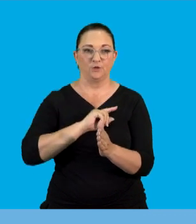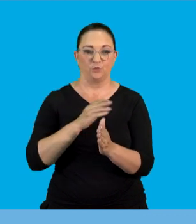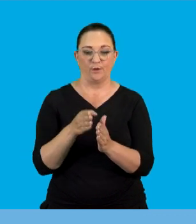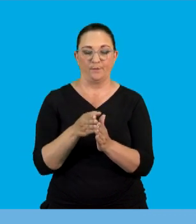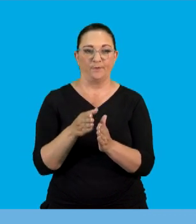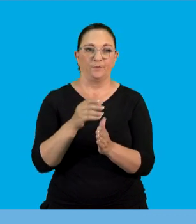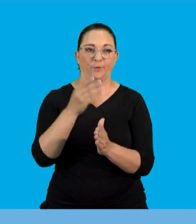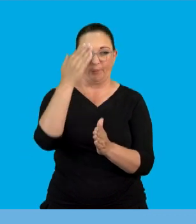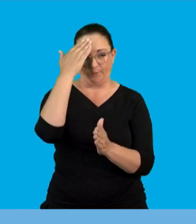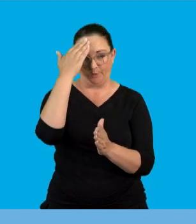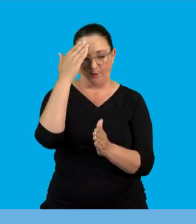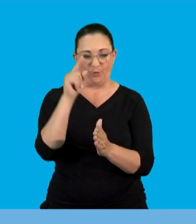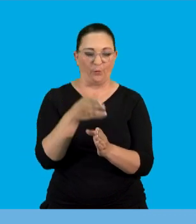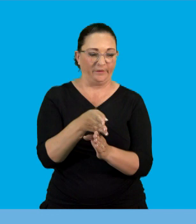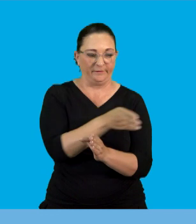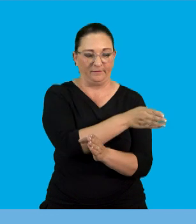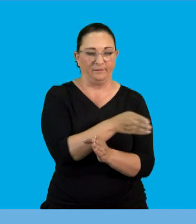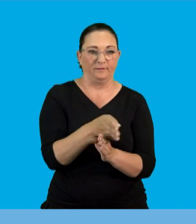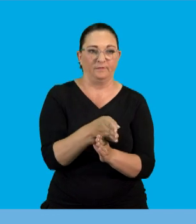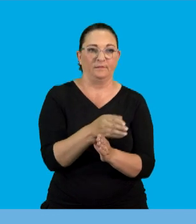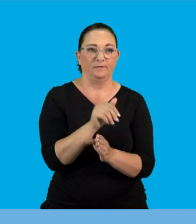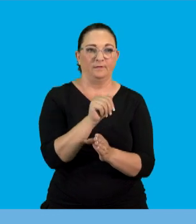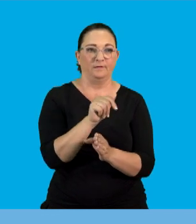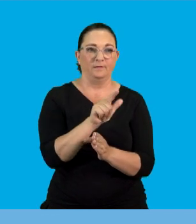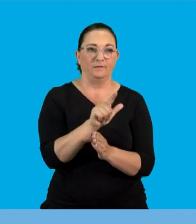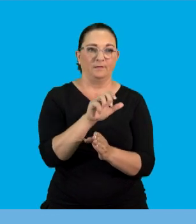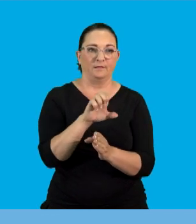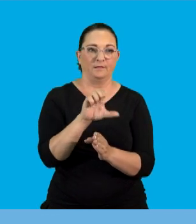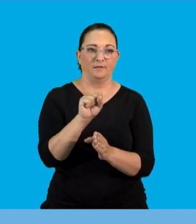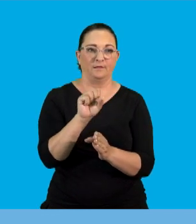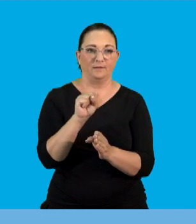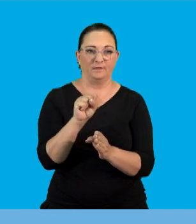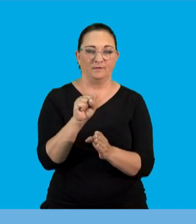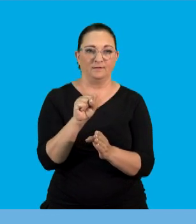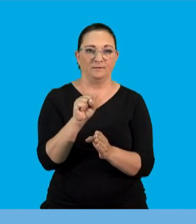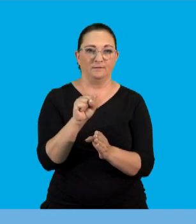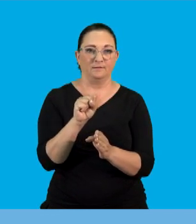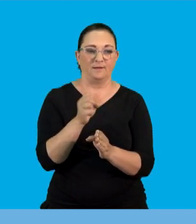base, neutral, and acid. So it needs to be